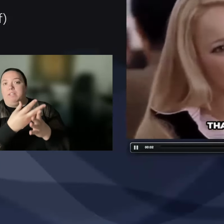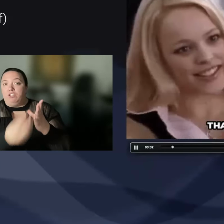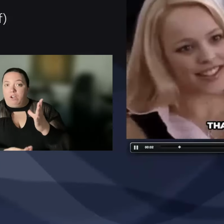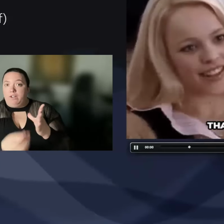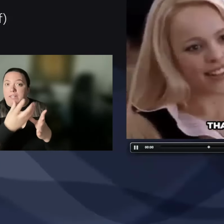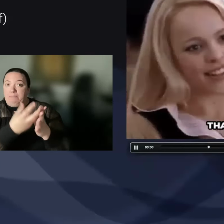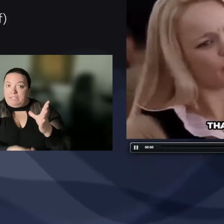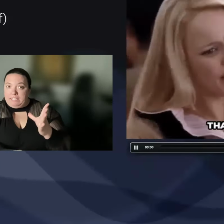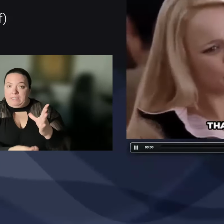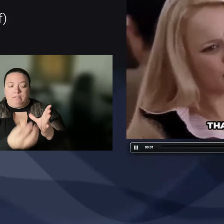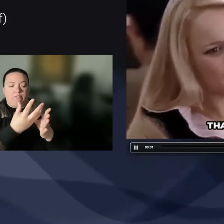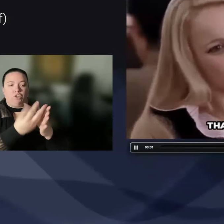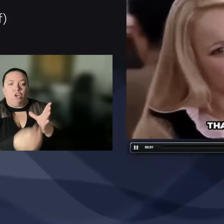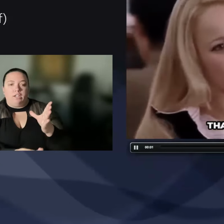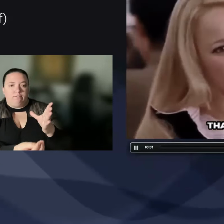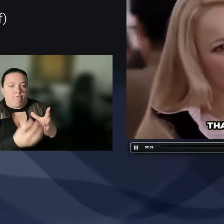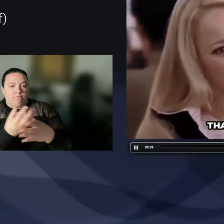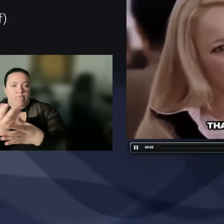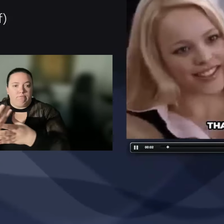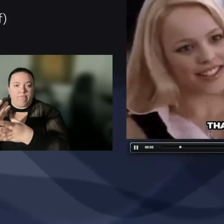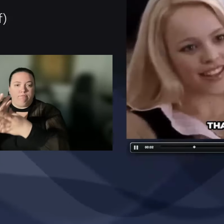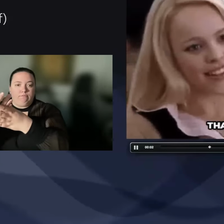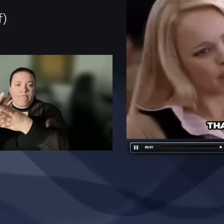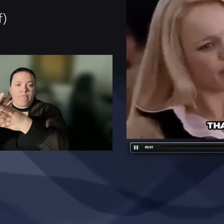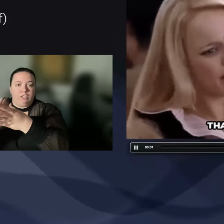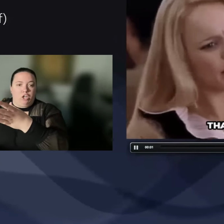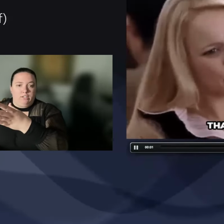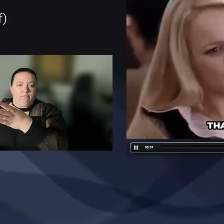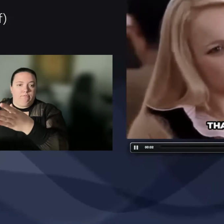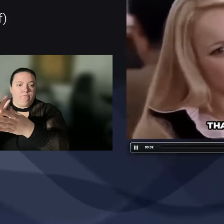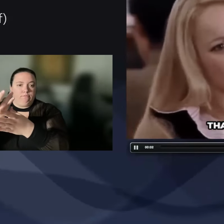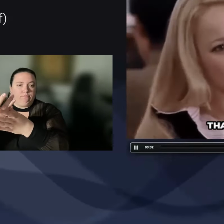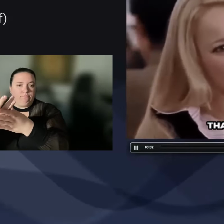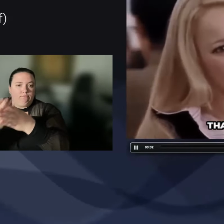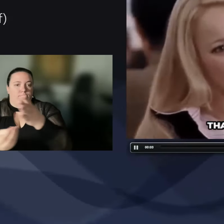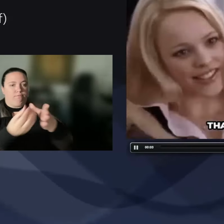like something's gone, like missing, gone. It's gone.